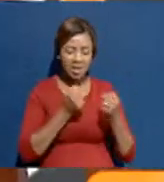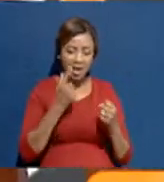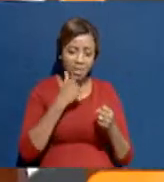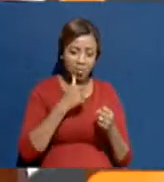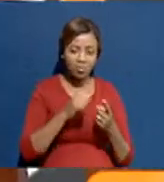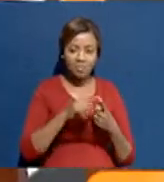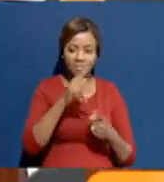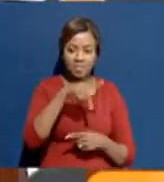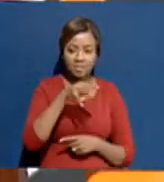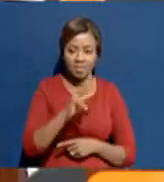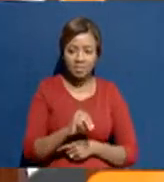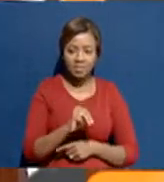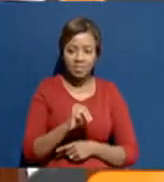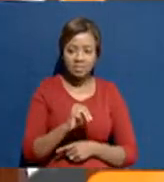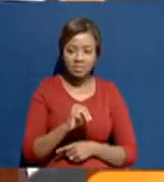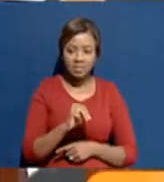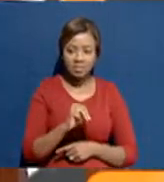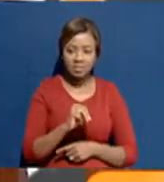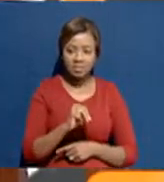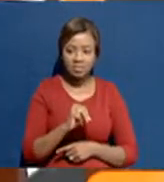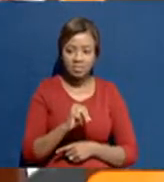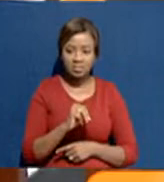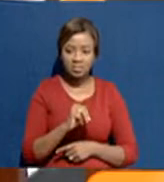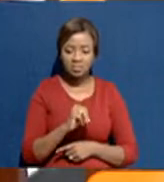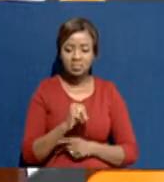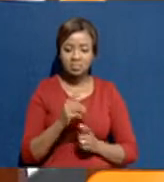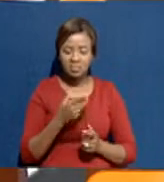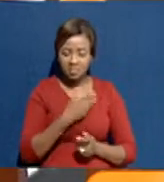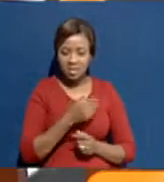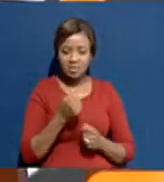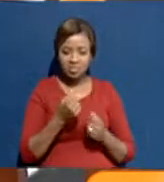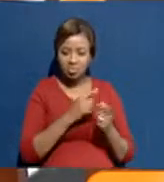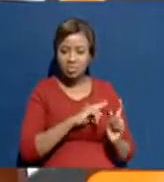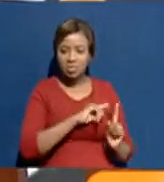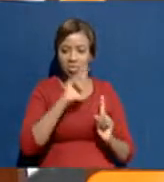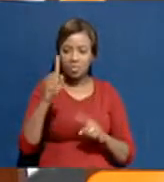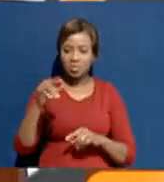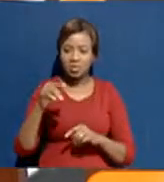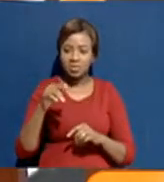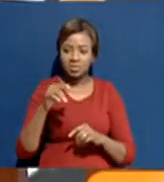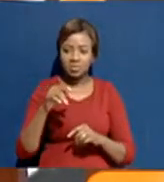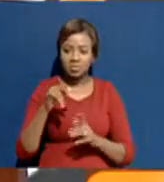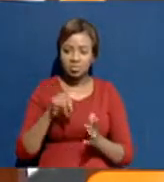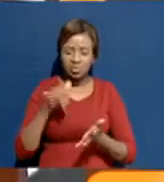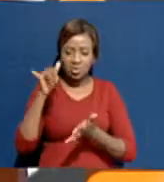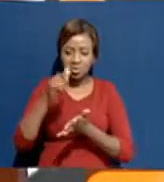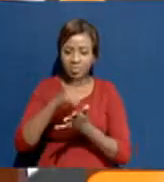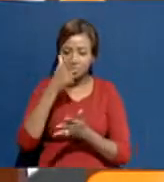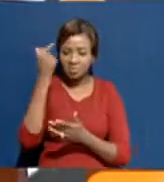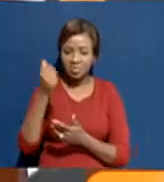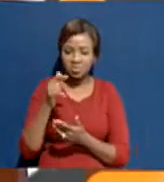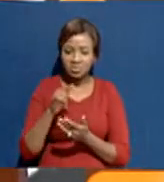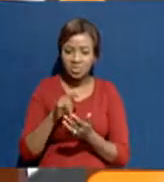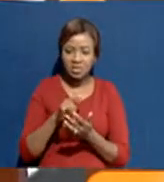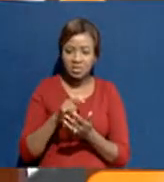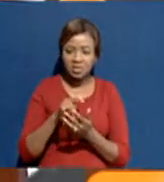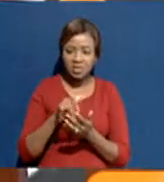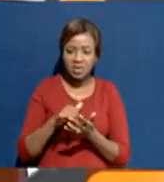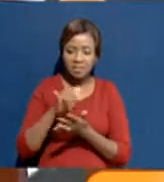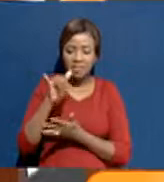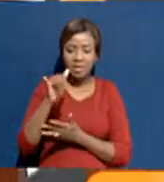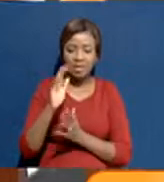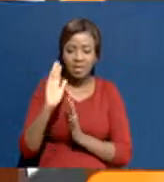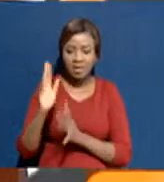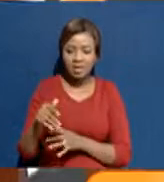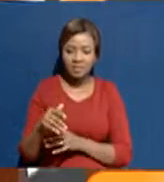daughter. So he was taking them back to the airport. They had, I think the plane left them the following the day earlier.